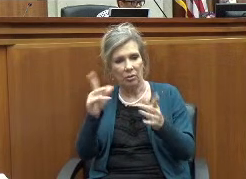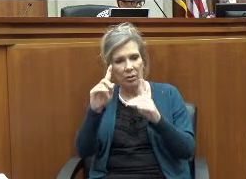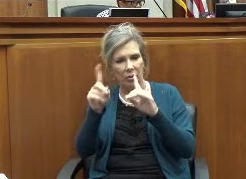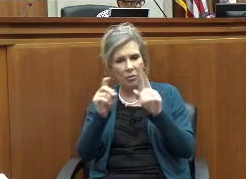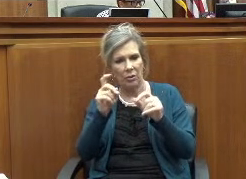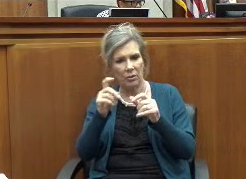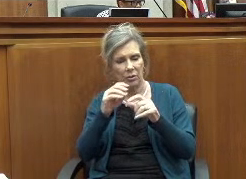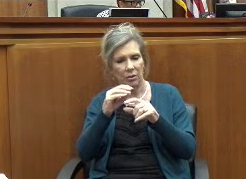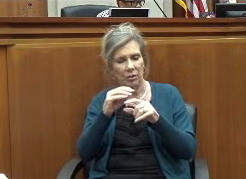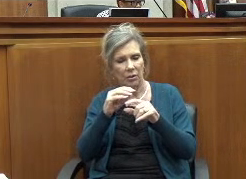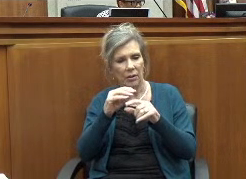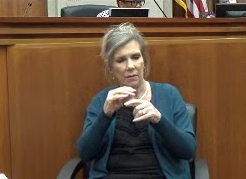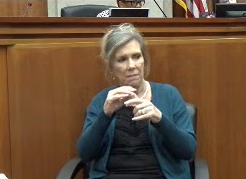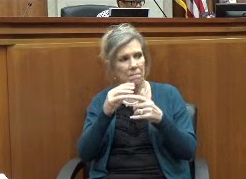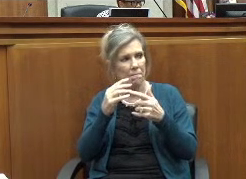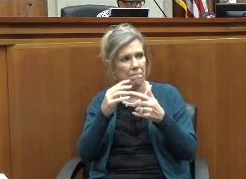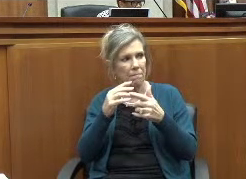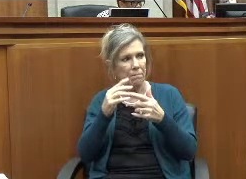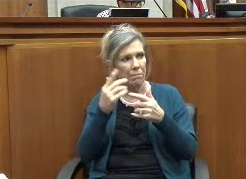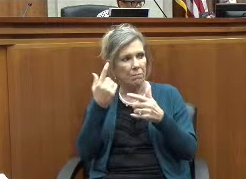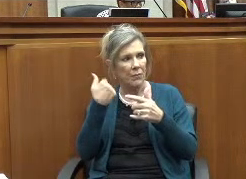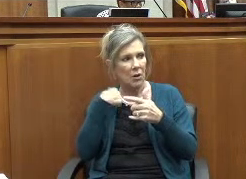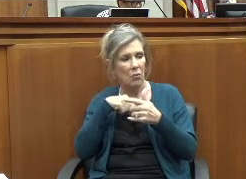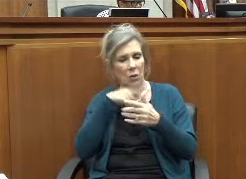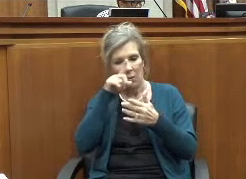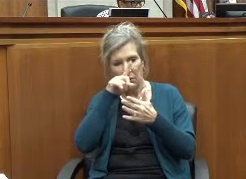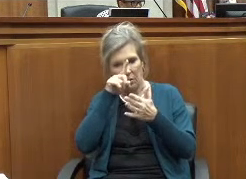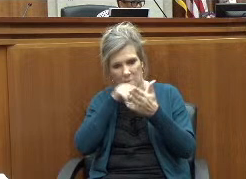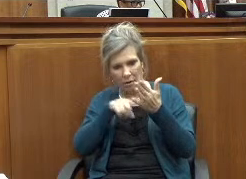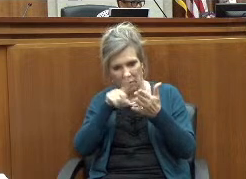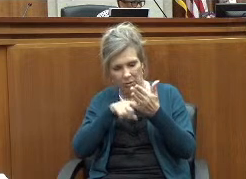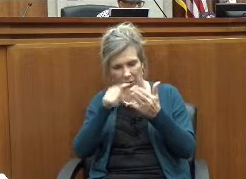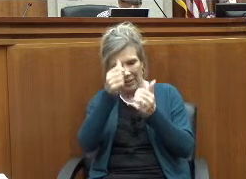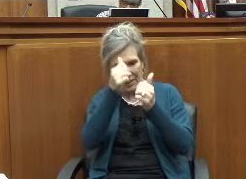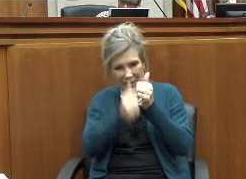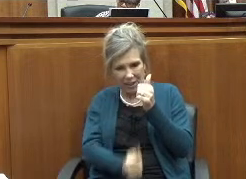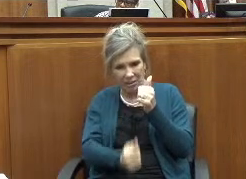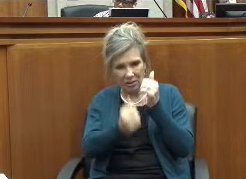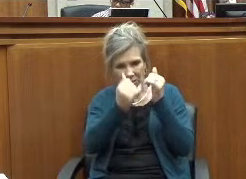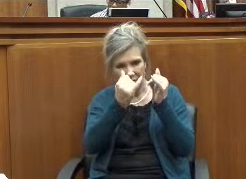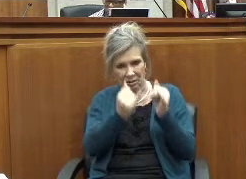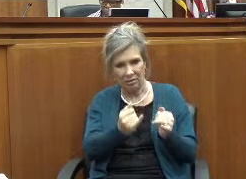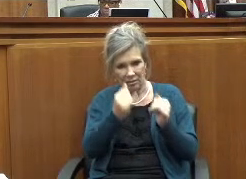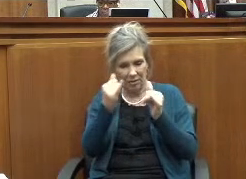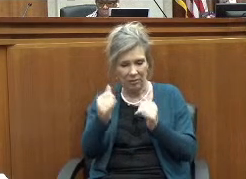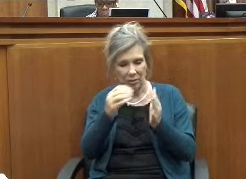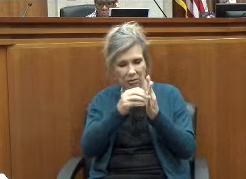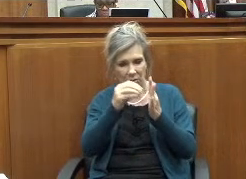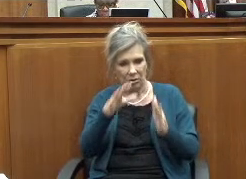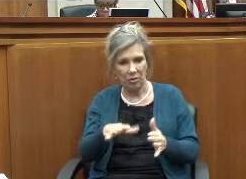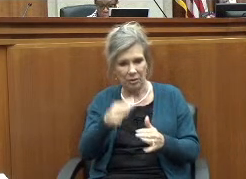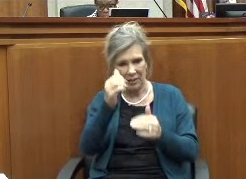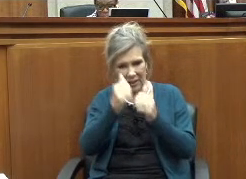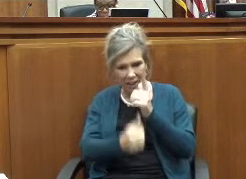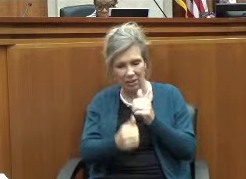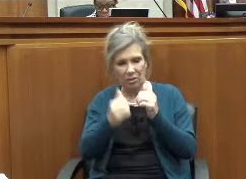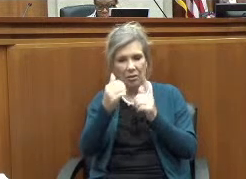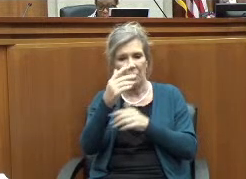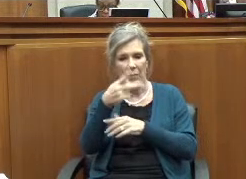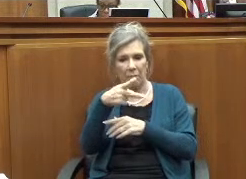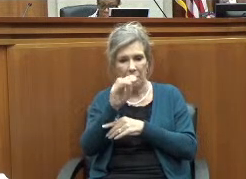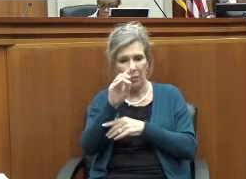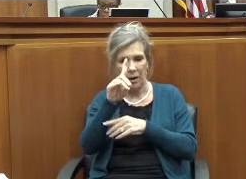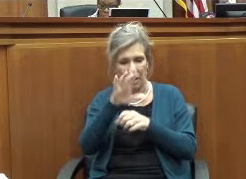about, we were audited with every single student in every pod. I was a superintendent for 9 years. When we have had